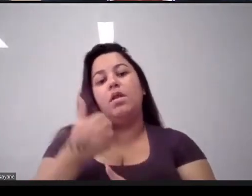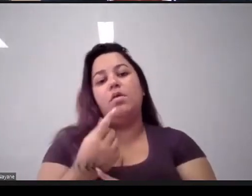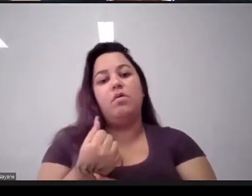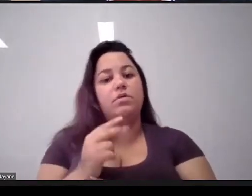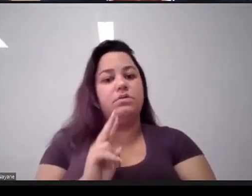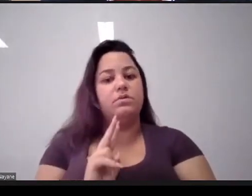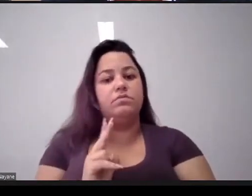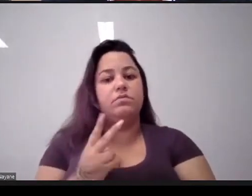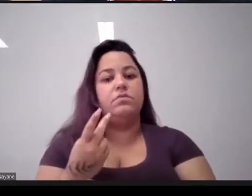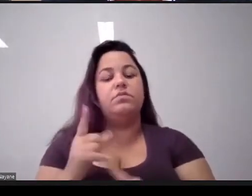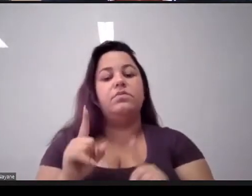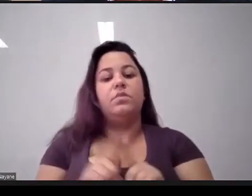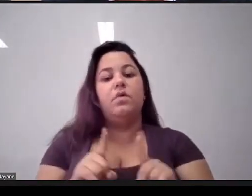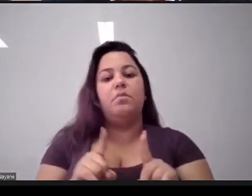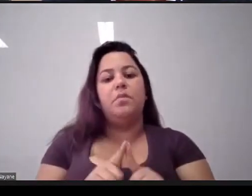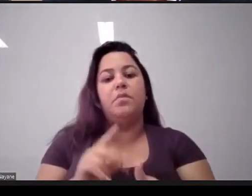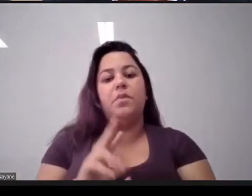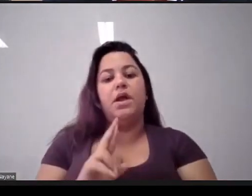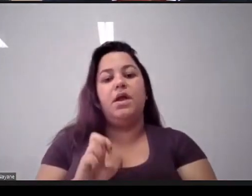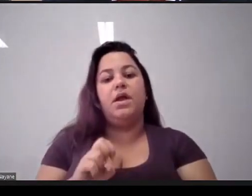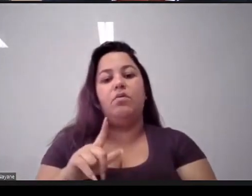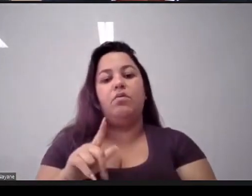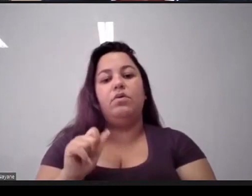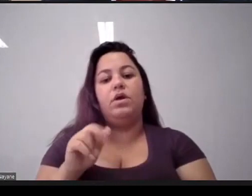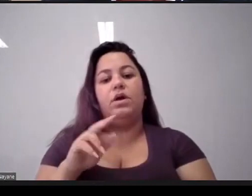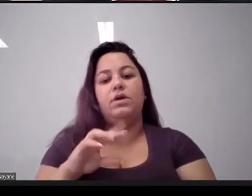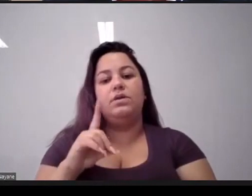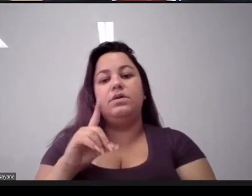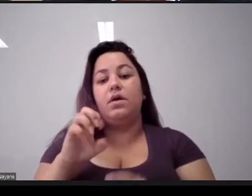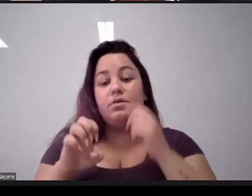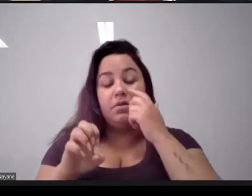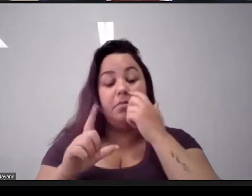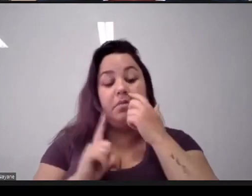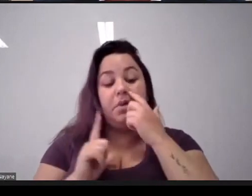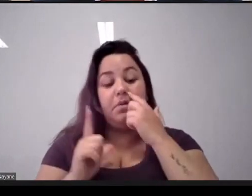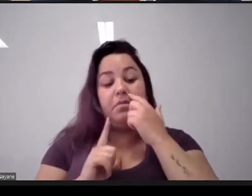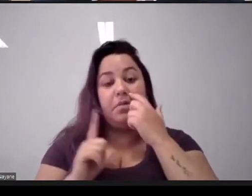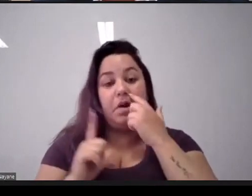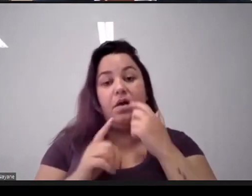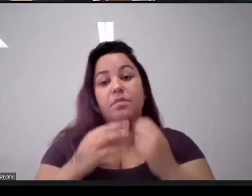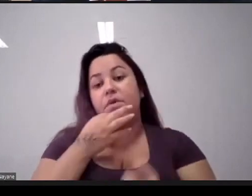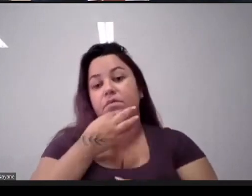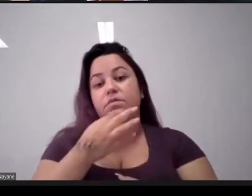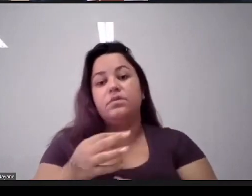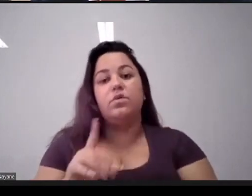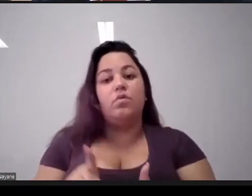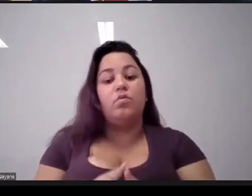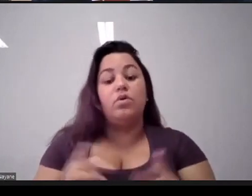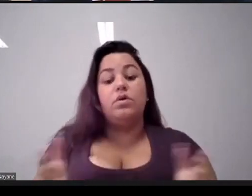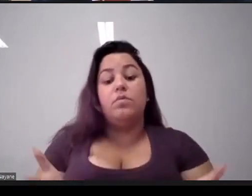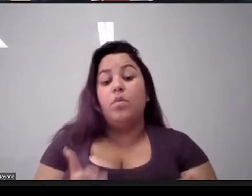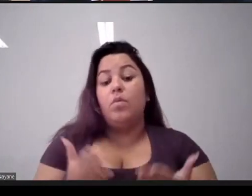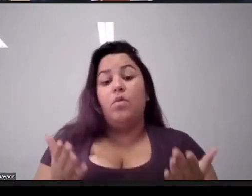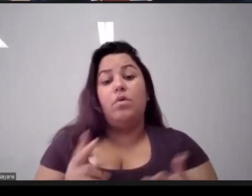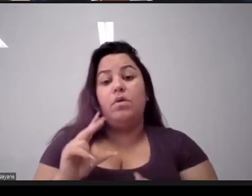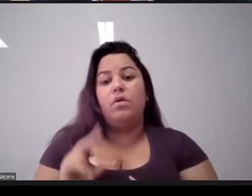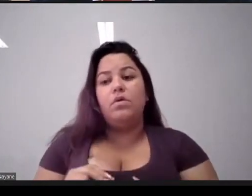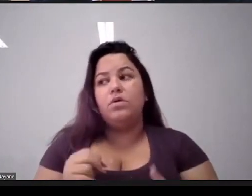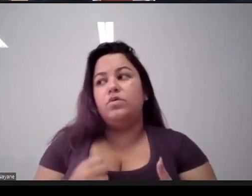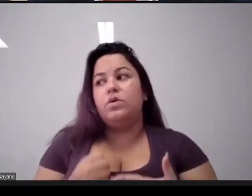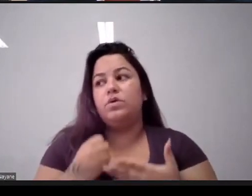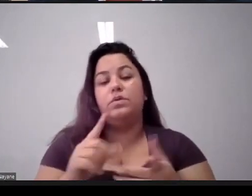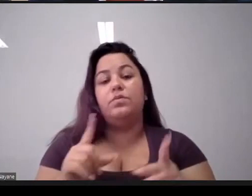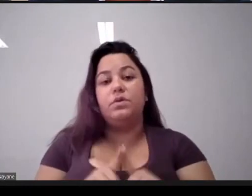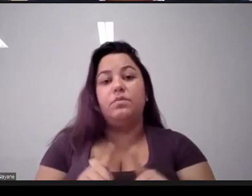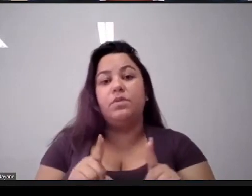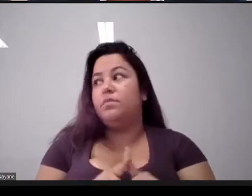amount of people that we need to focus on with more regularity of income, and that can save